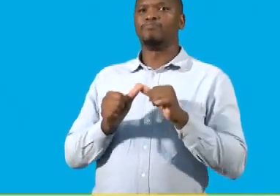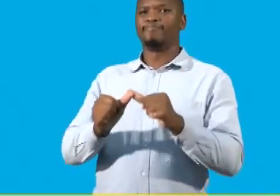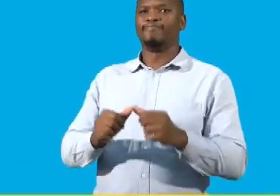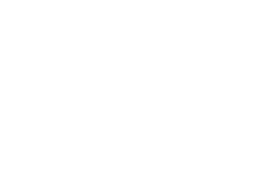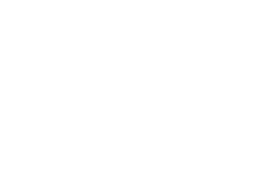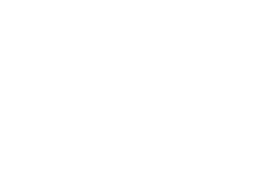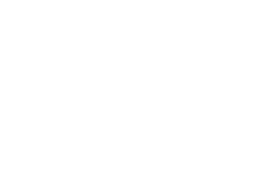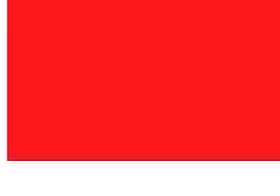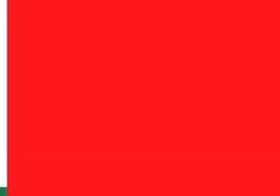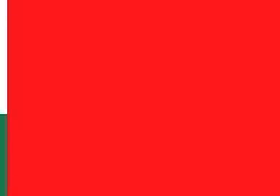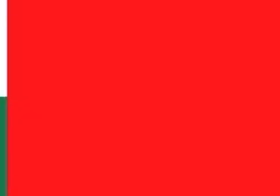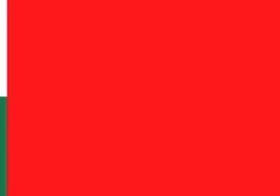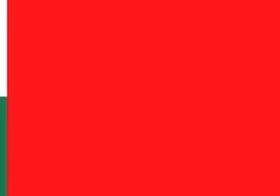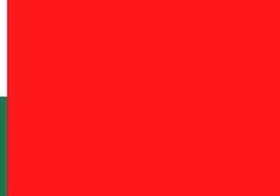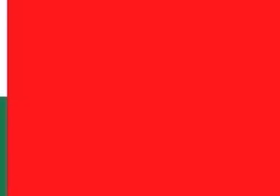now.